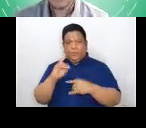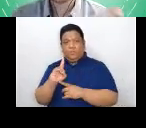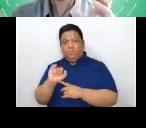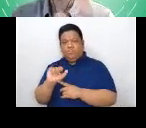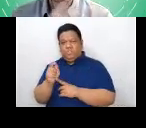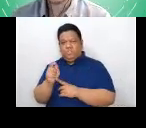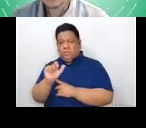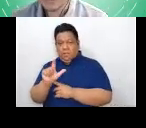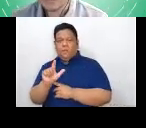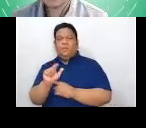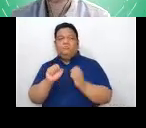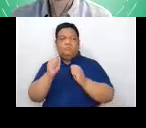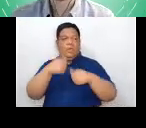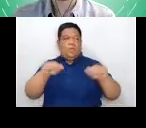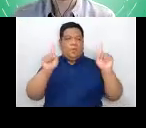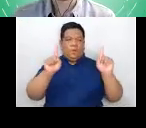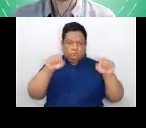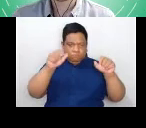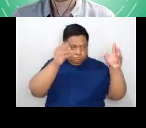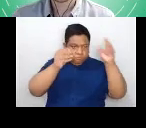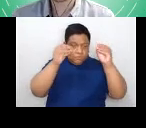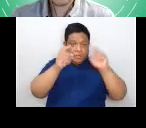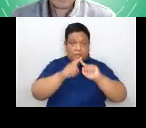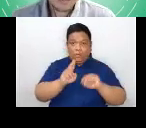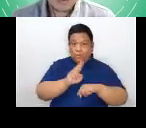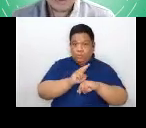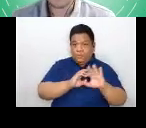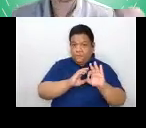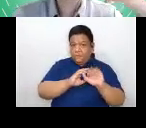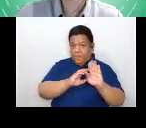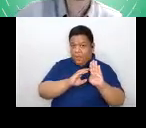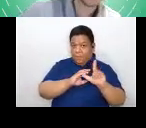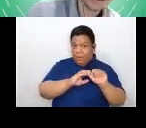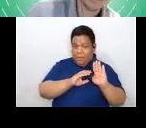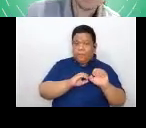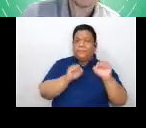Labs make the machines more accessible. You don't anymore need to be able to